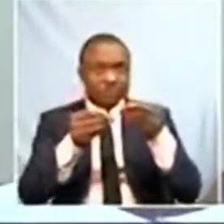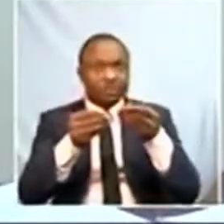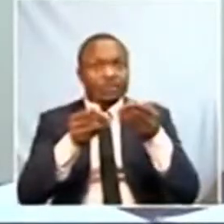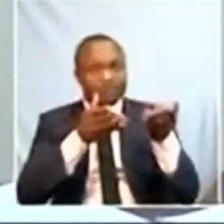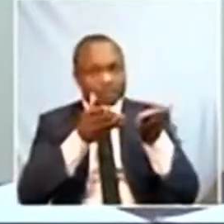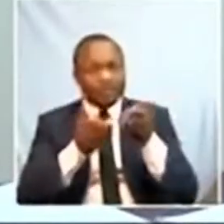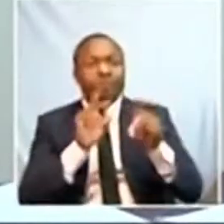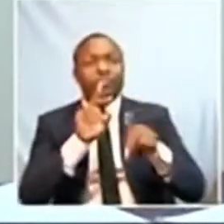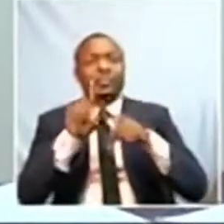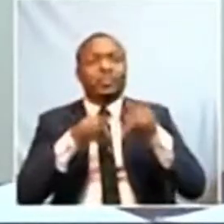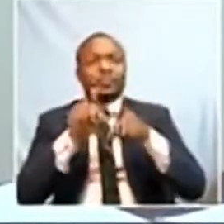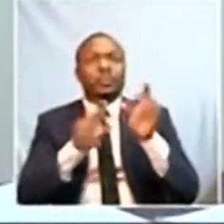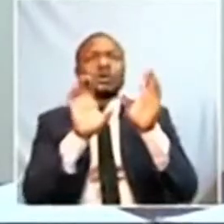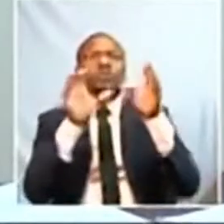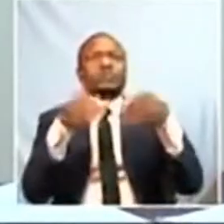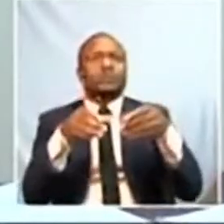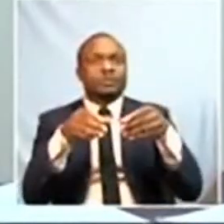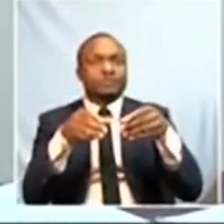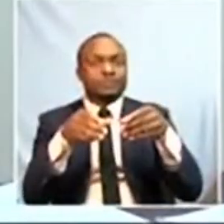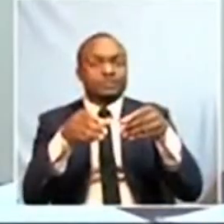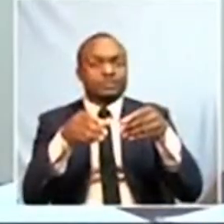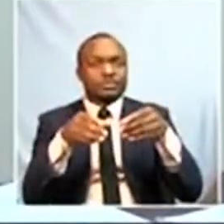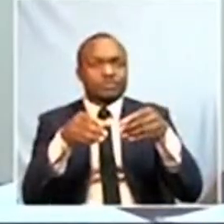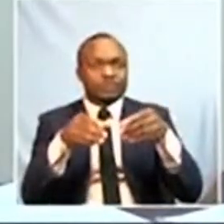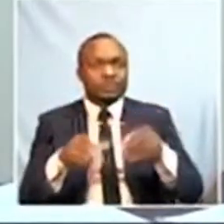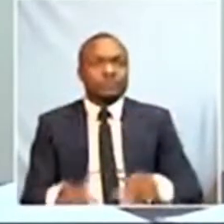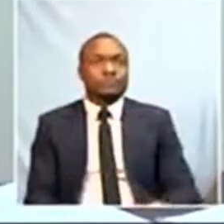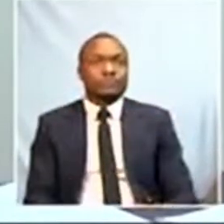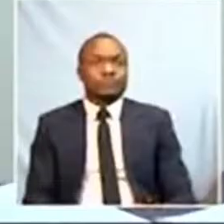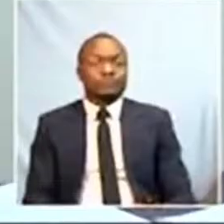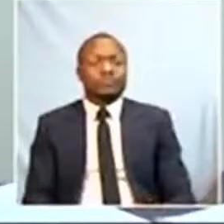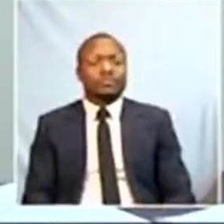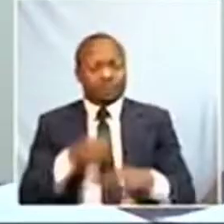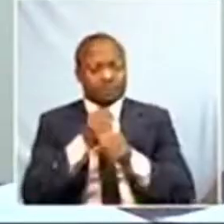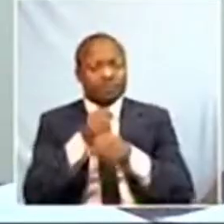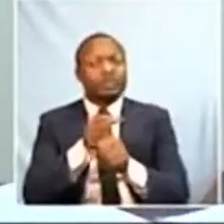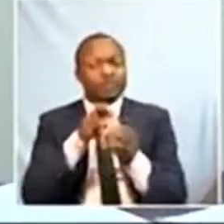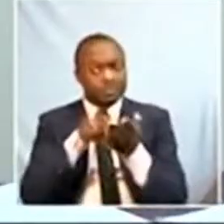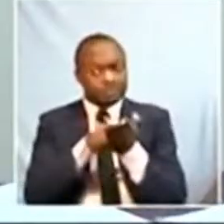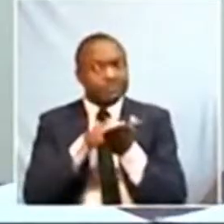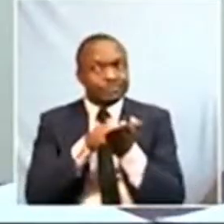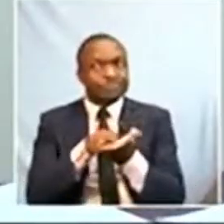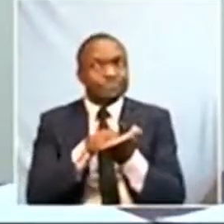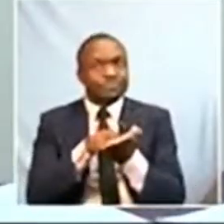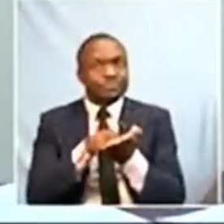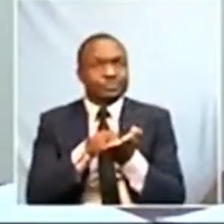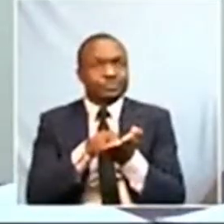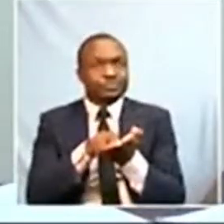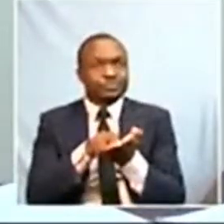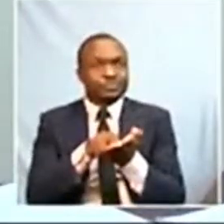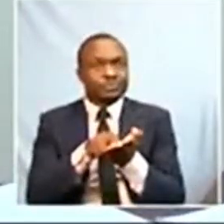to our people, to our communities. We'll make our recommendations